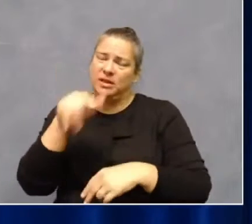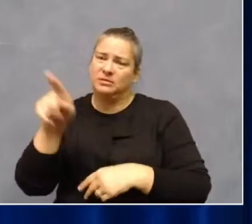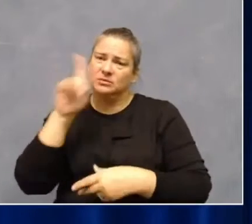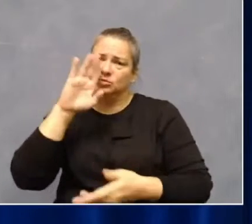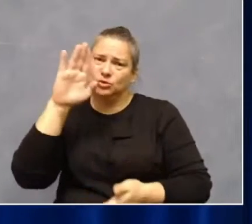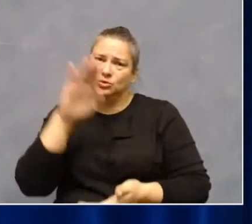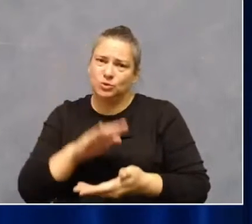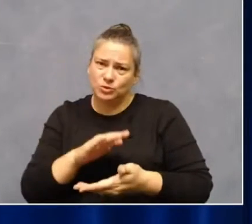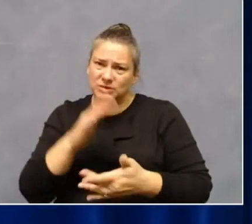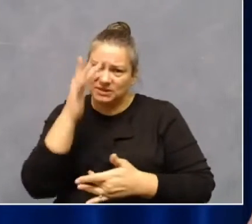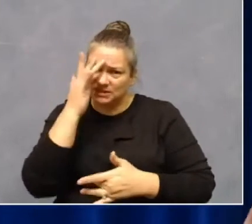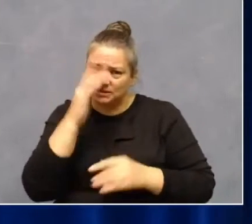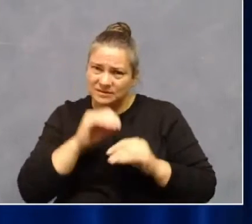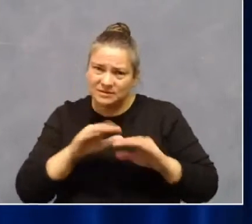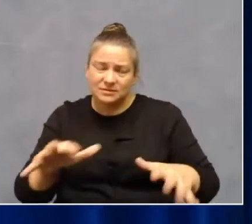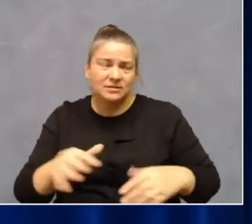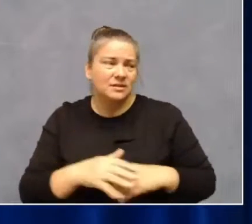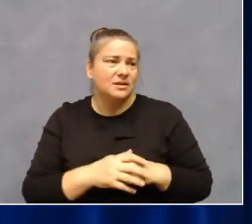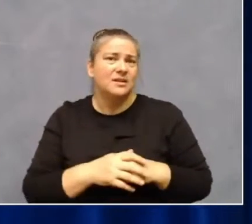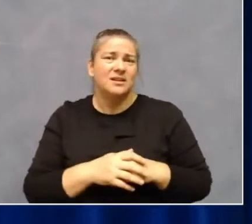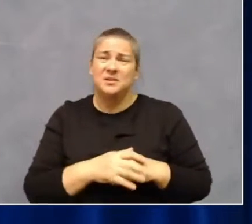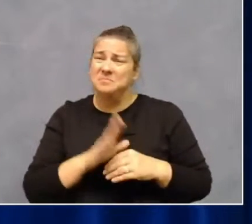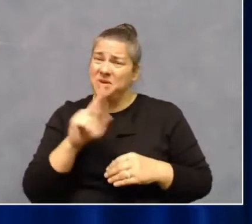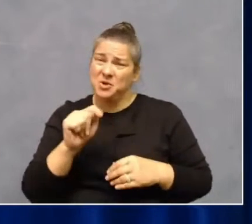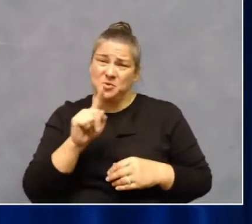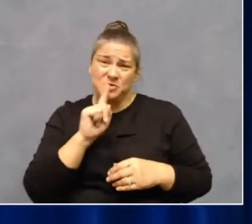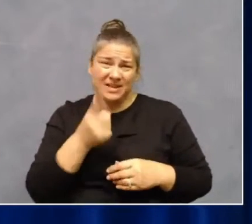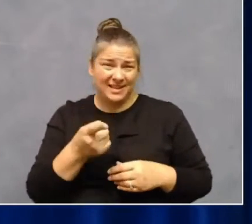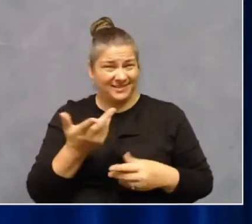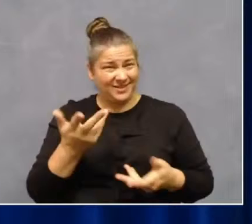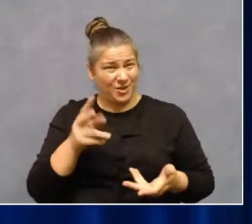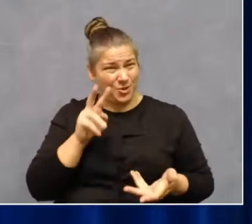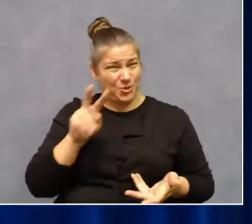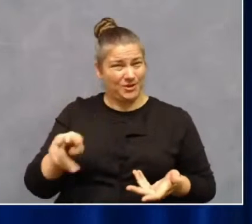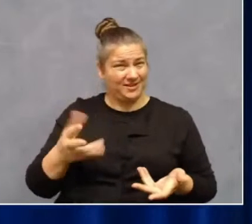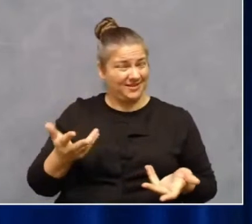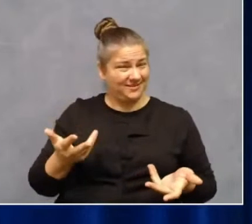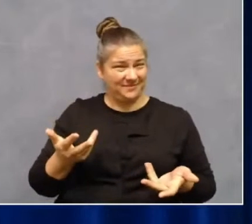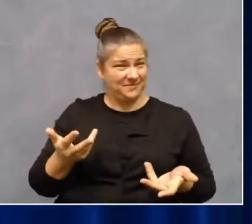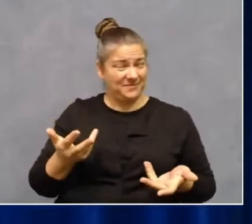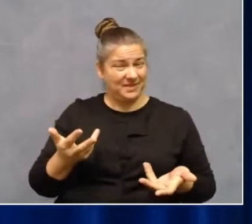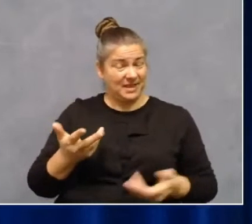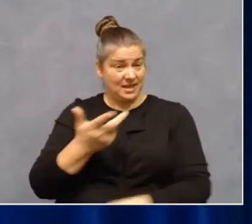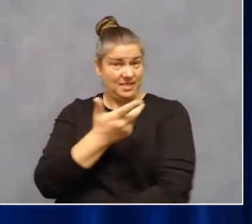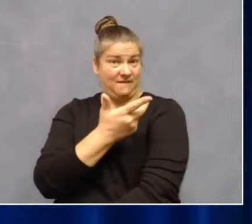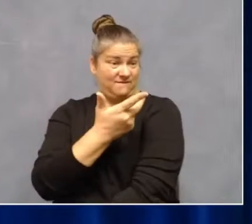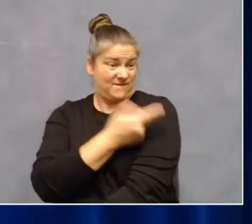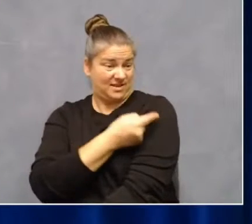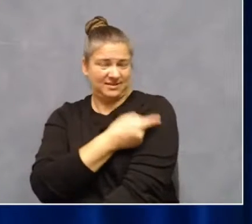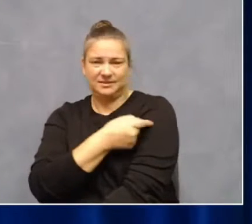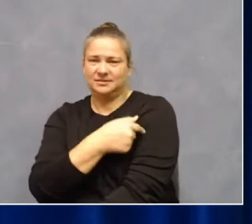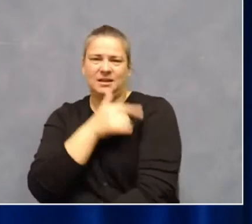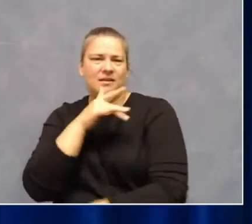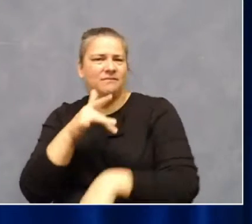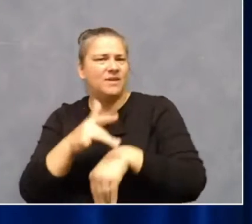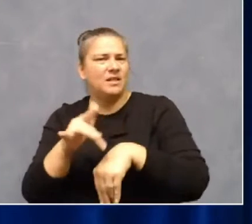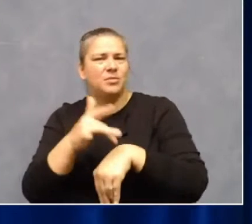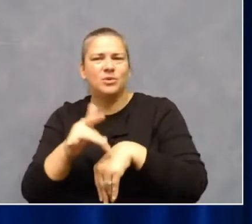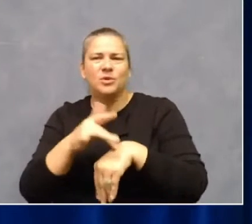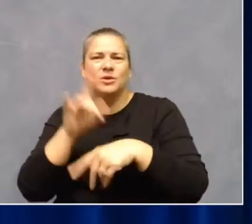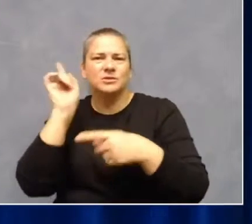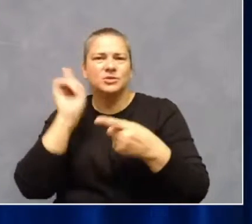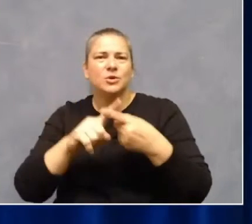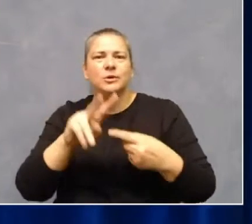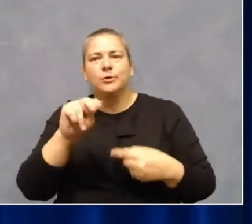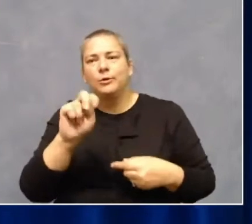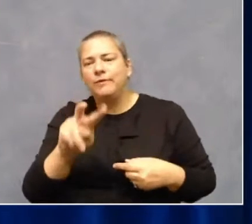help us, but I've just got to put that in perspective. The initial vaccines aren't going to be available to people until the end of November at the